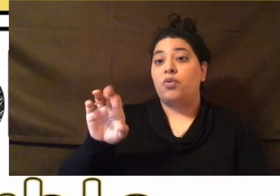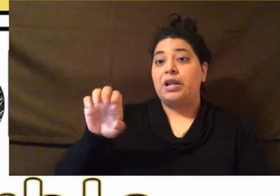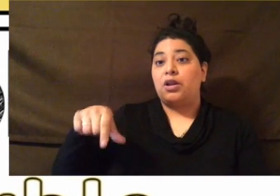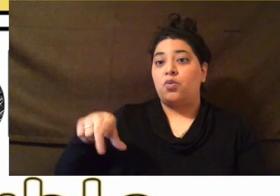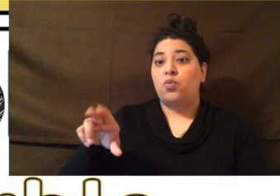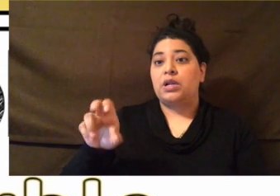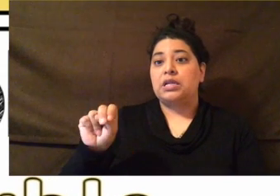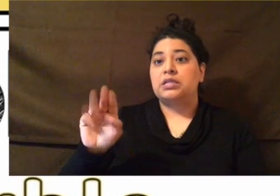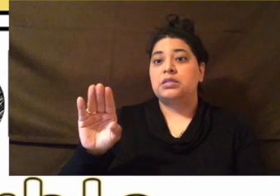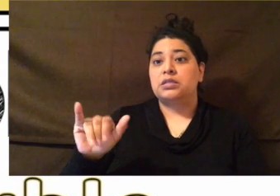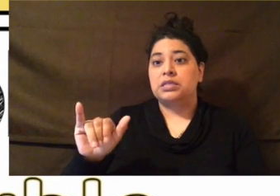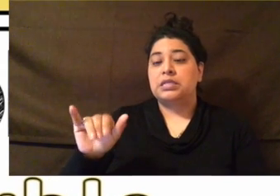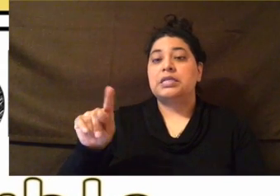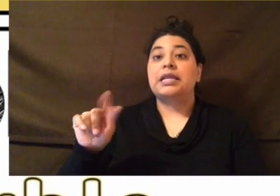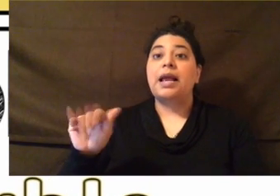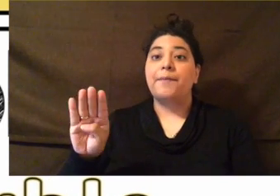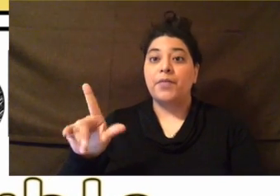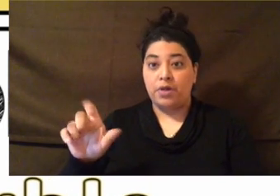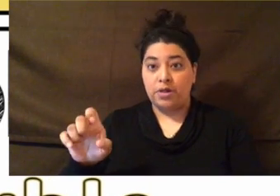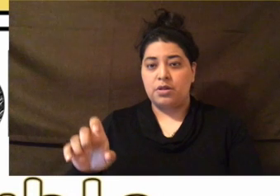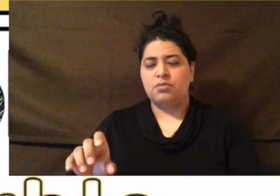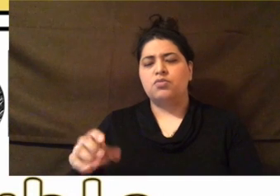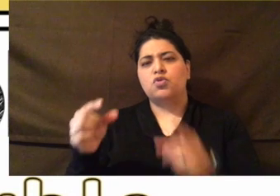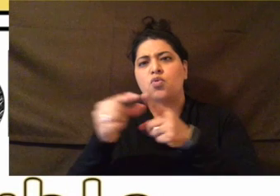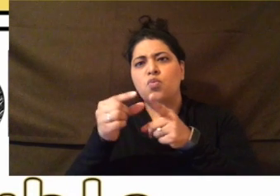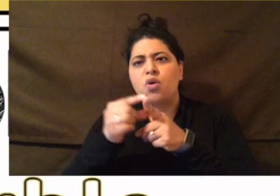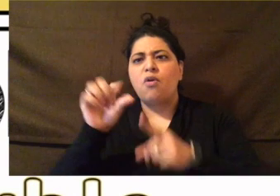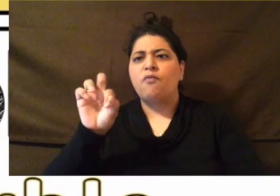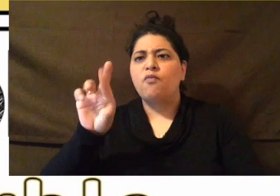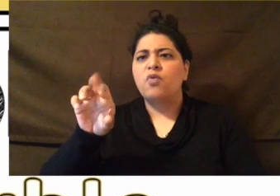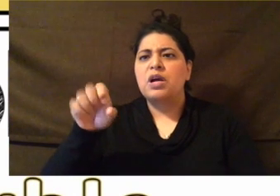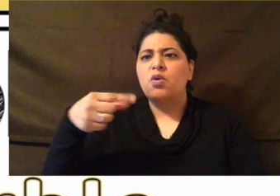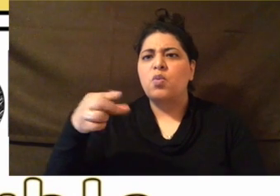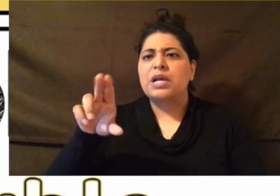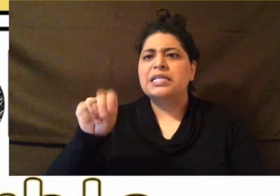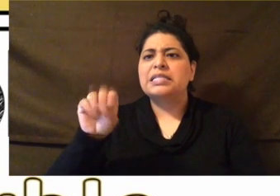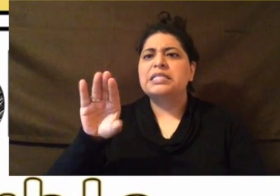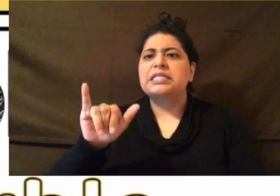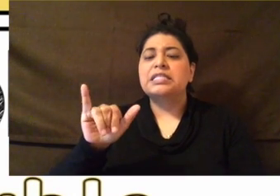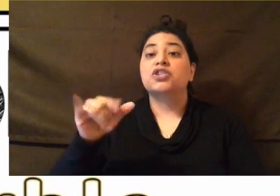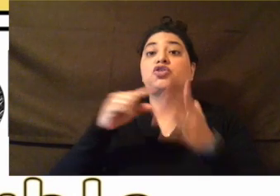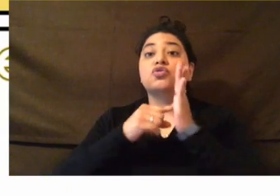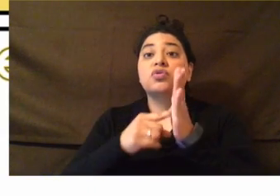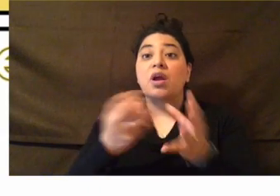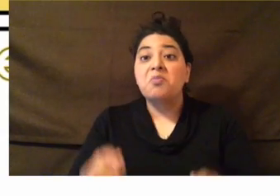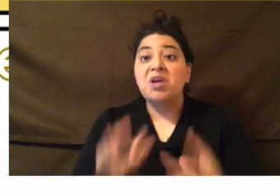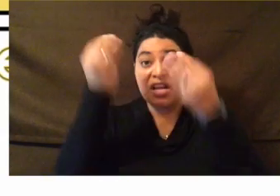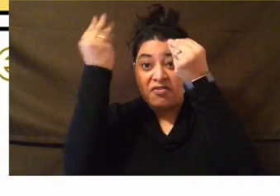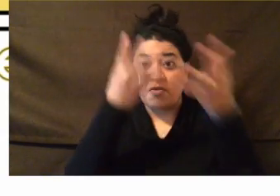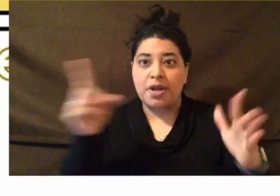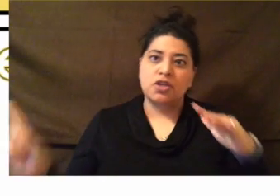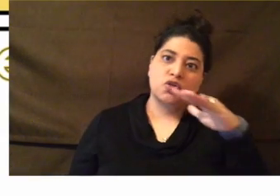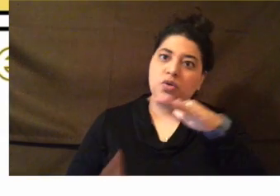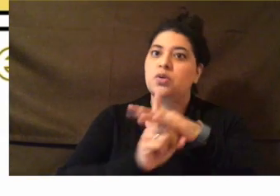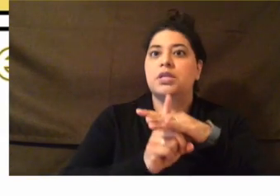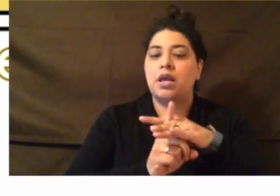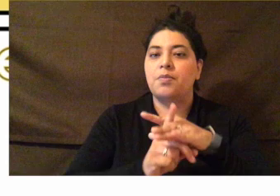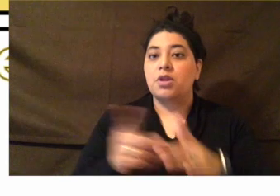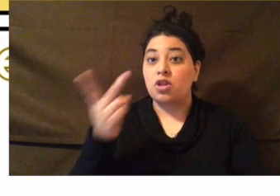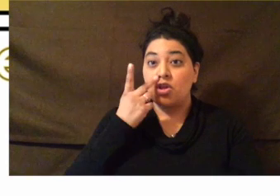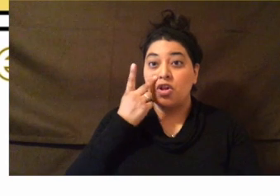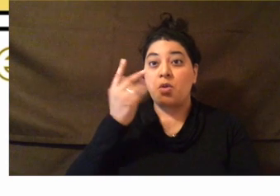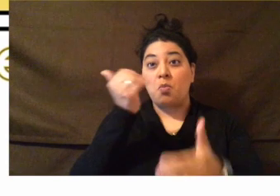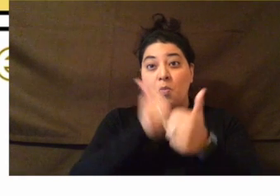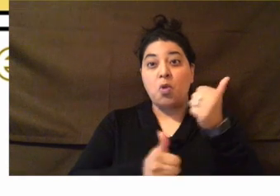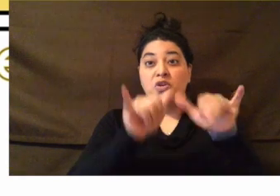word frequency actually is telling us how often a piece of data occurs. So let's look at